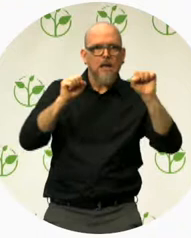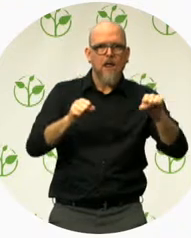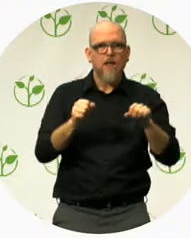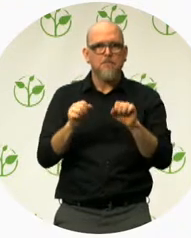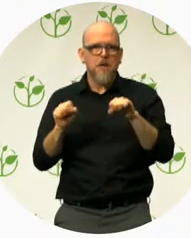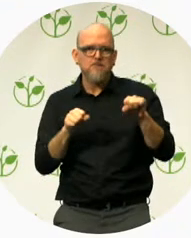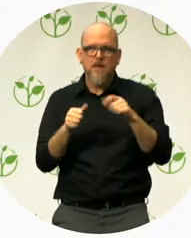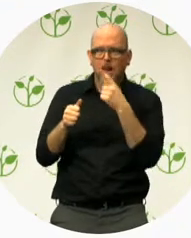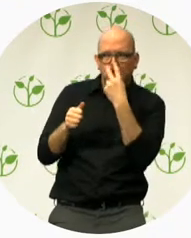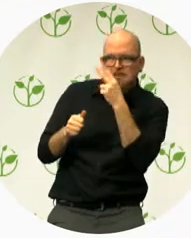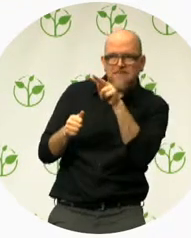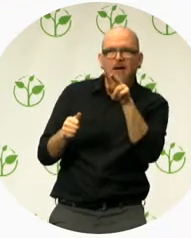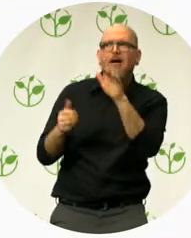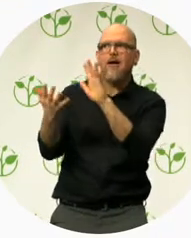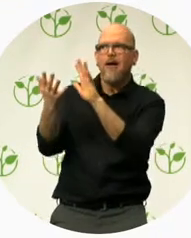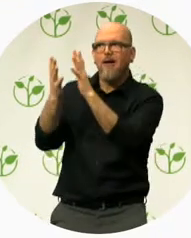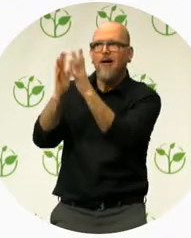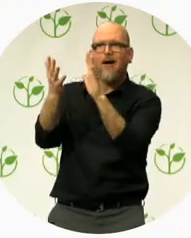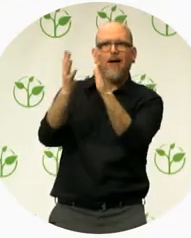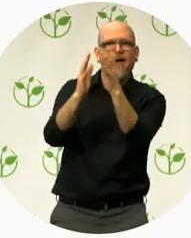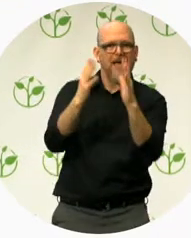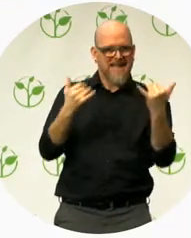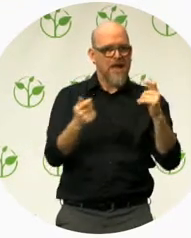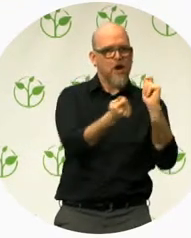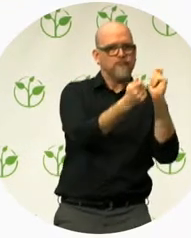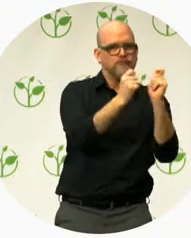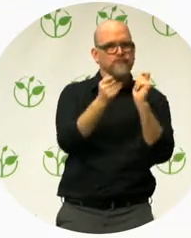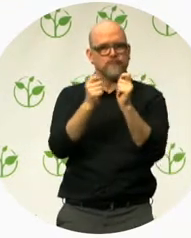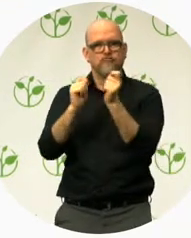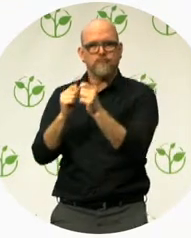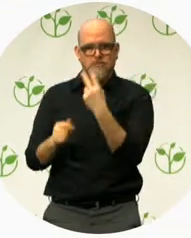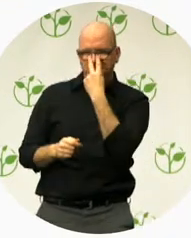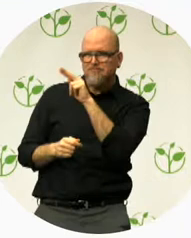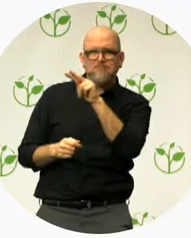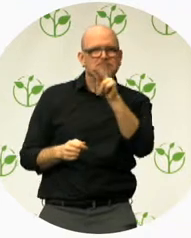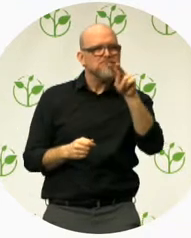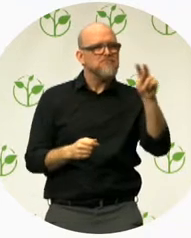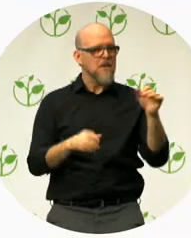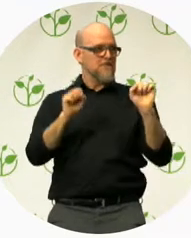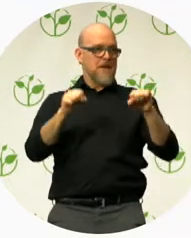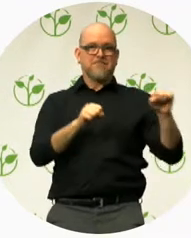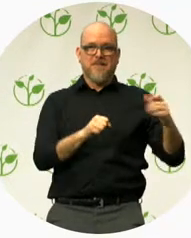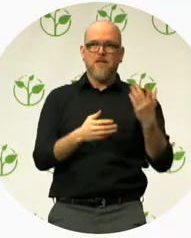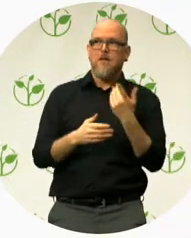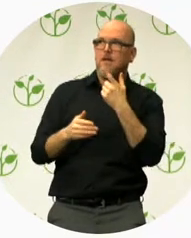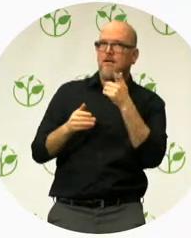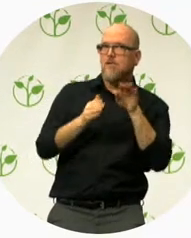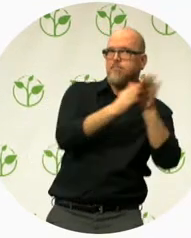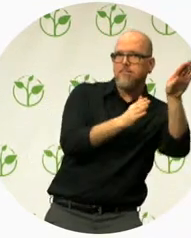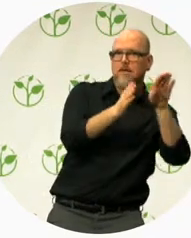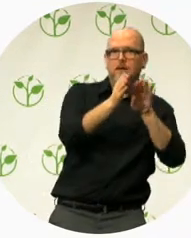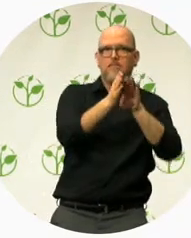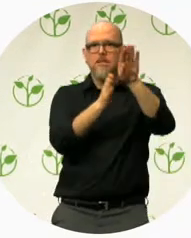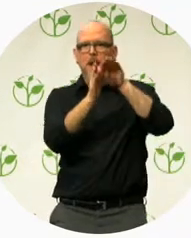fact that the rate of change has been escalating exponentially since 1700, and the